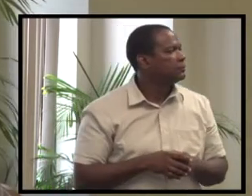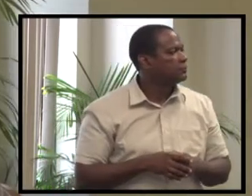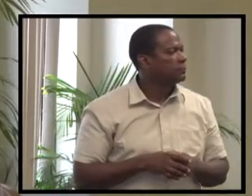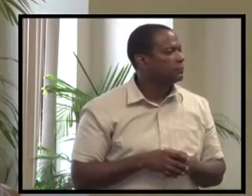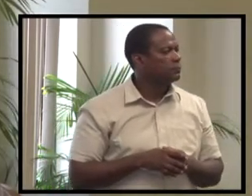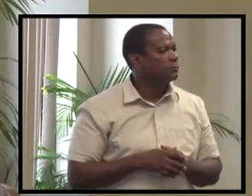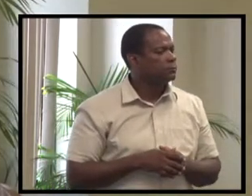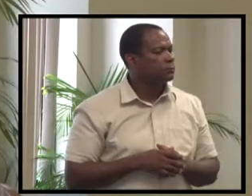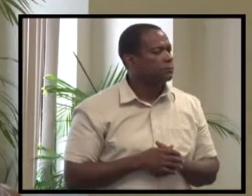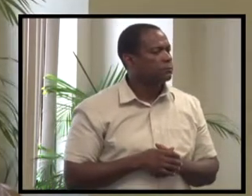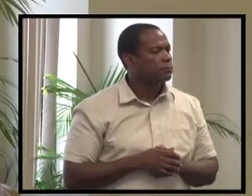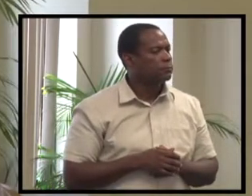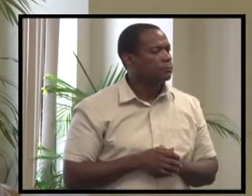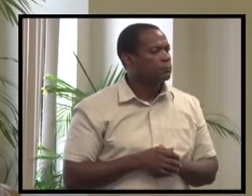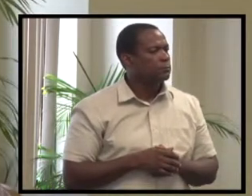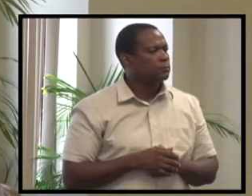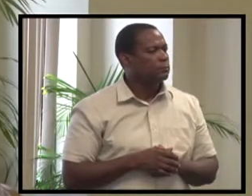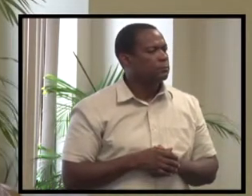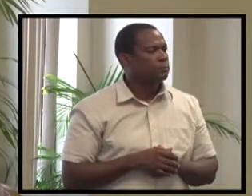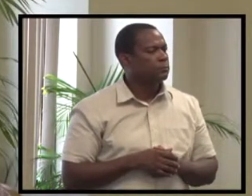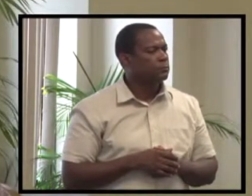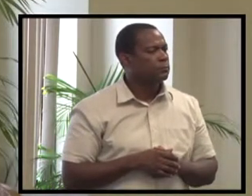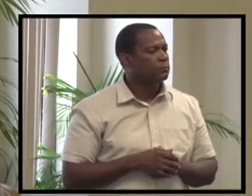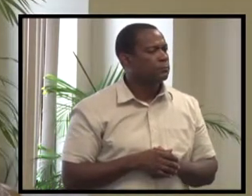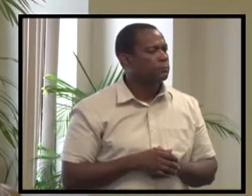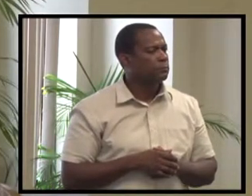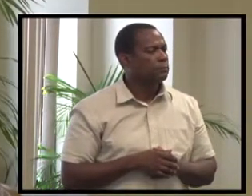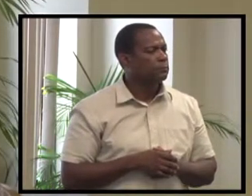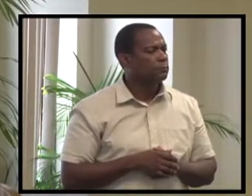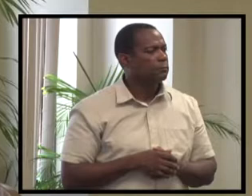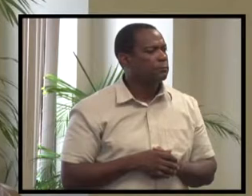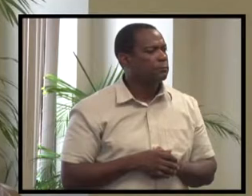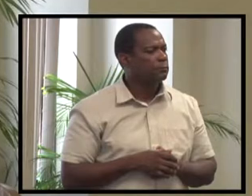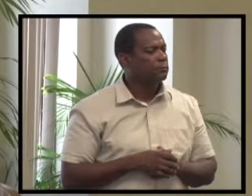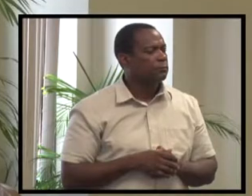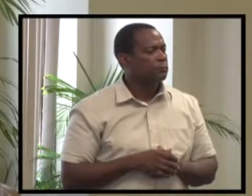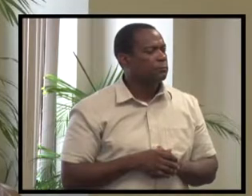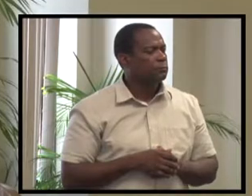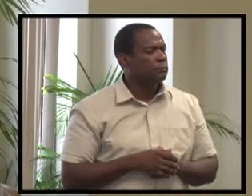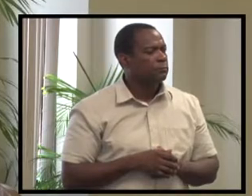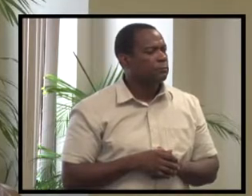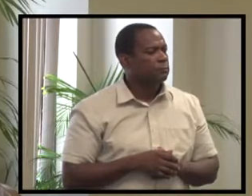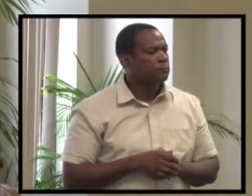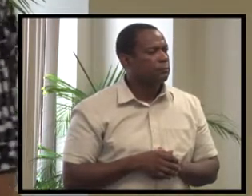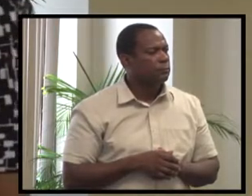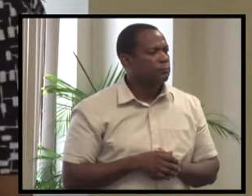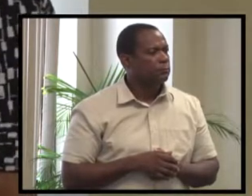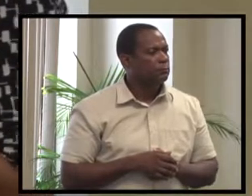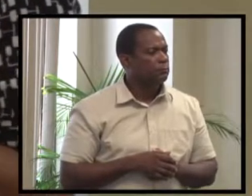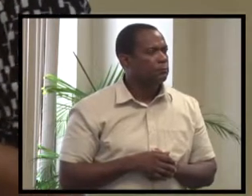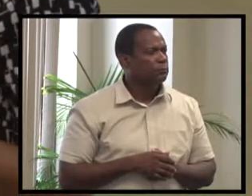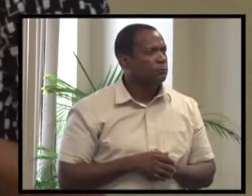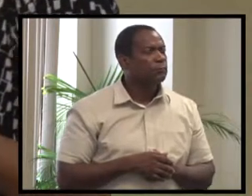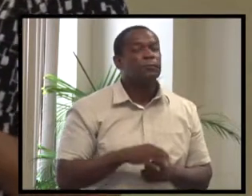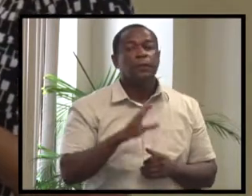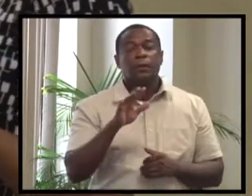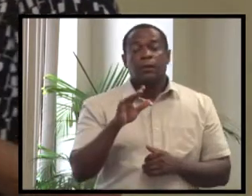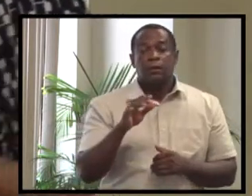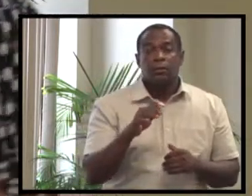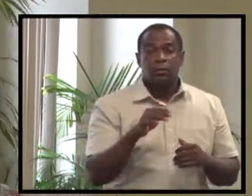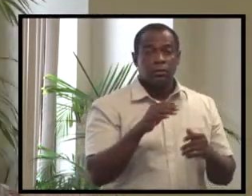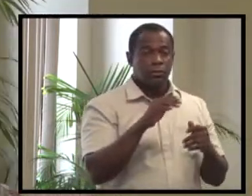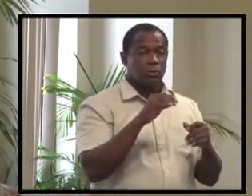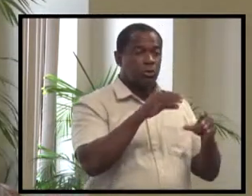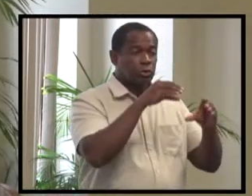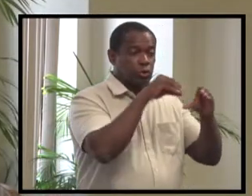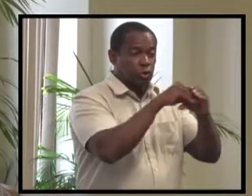organizing the merchandise and the aesthetics of the store to suit the brand, reflect the brand, and entice the consumer to walk in. So you're not